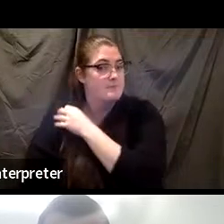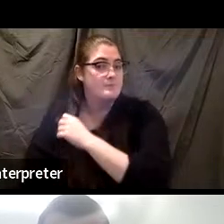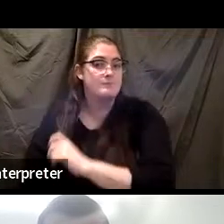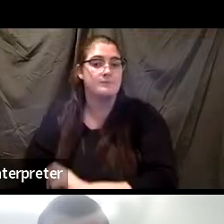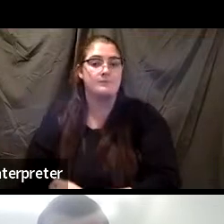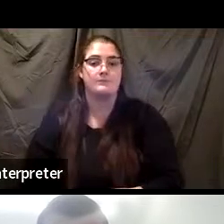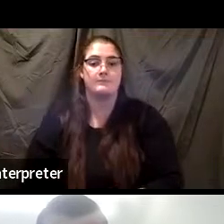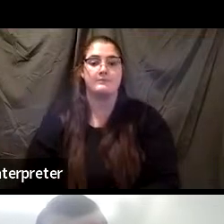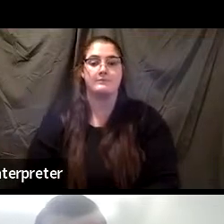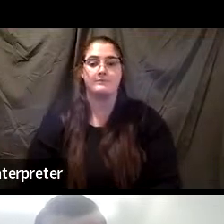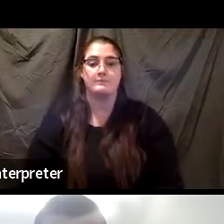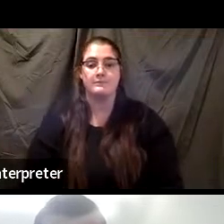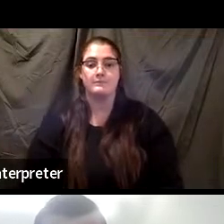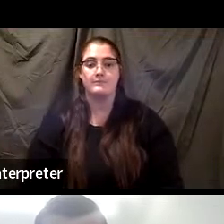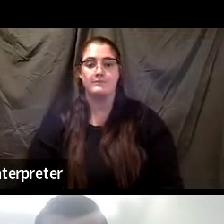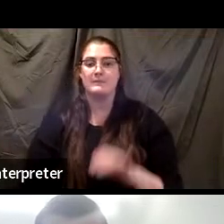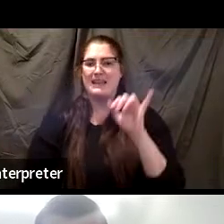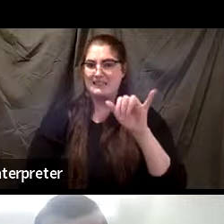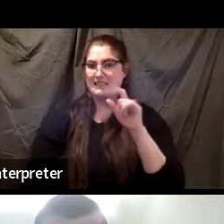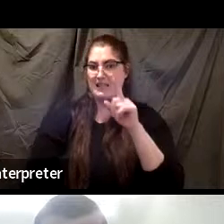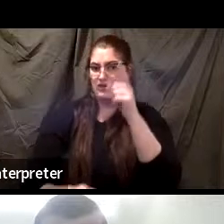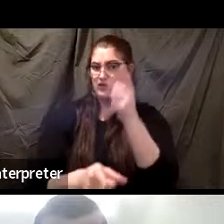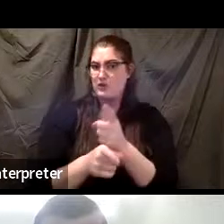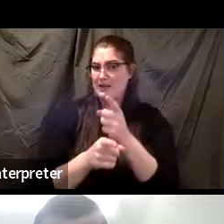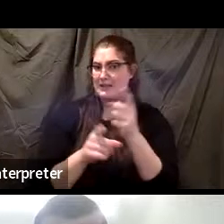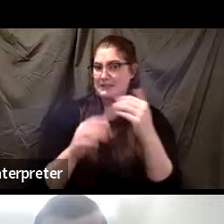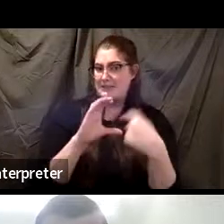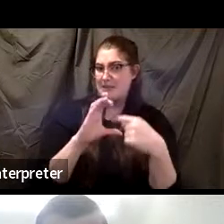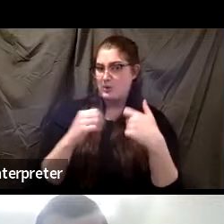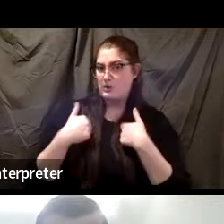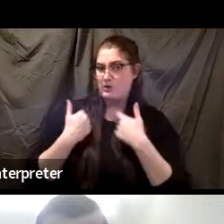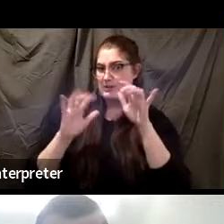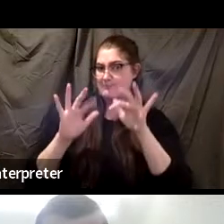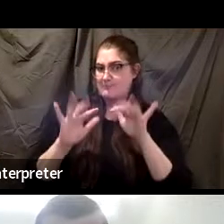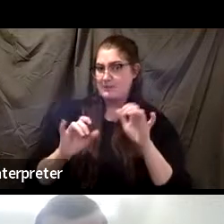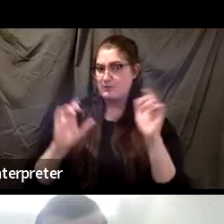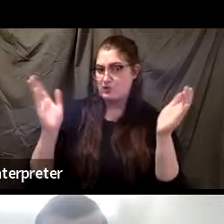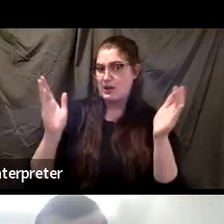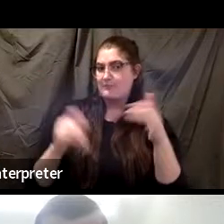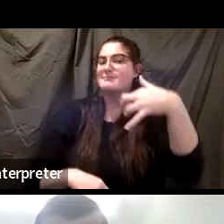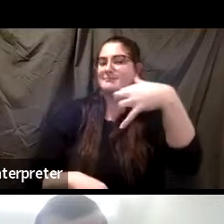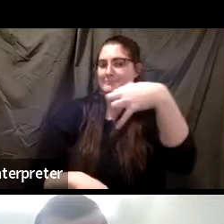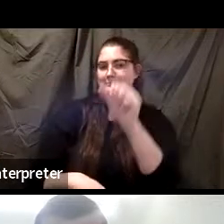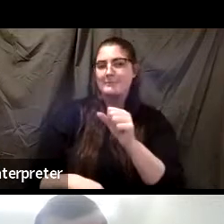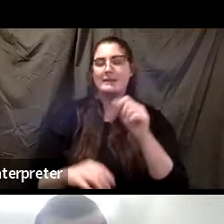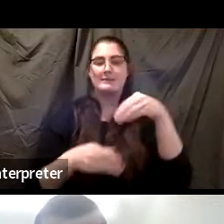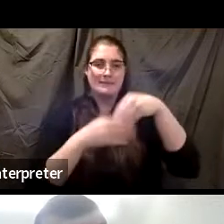Okay, perfect. Is that the correct email address I dropped in the chat, Commissioner? That's it. Thank you. Okay.